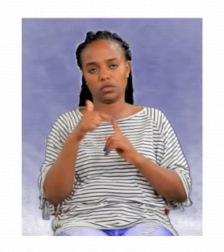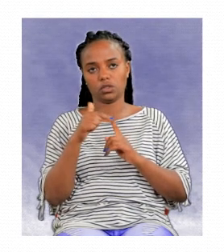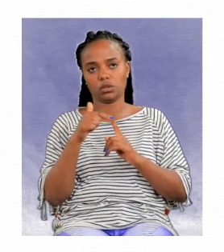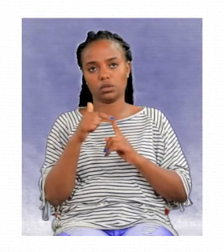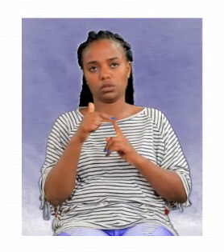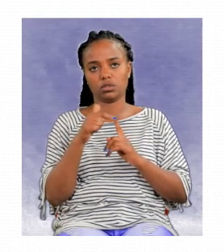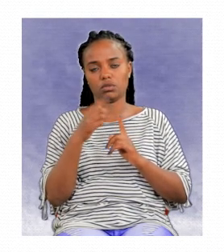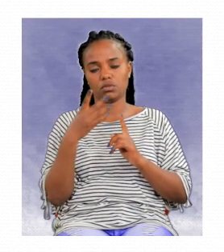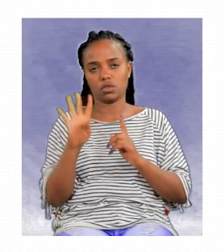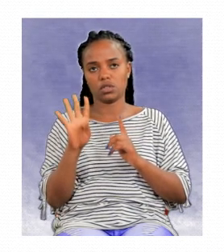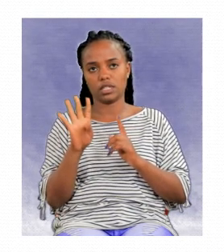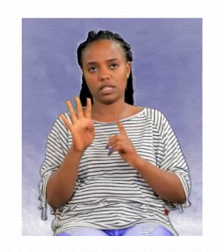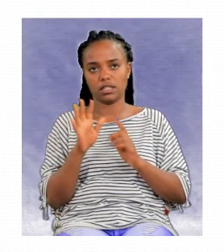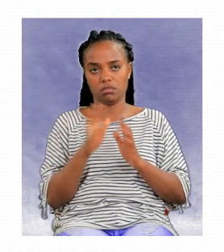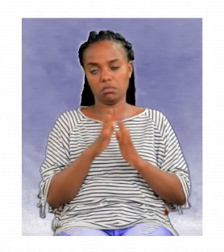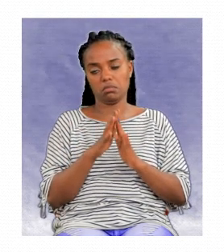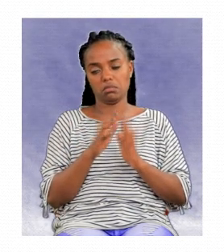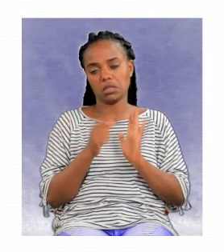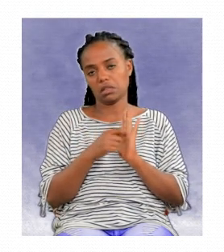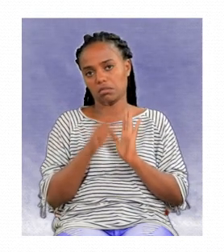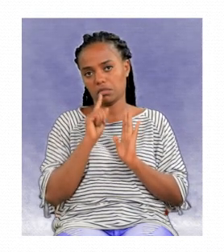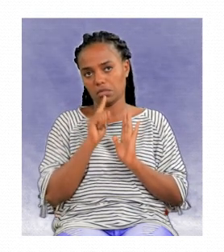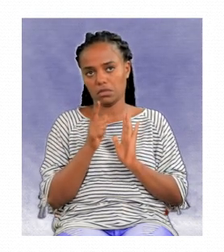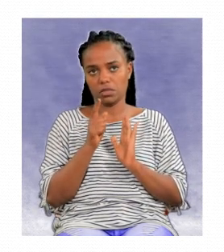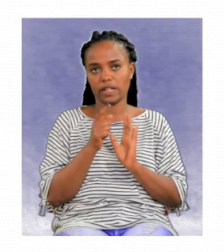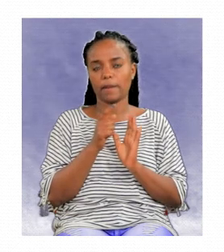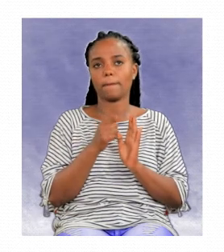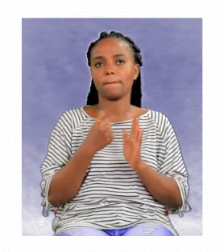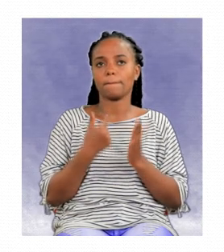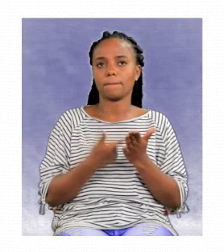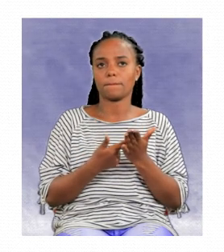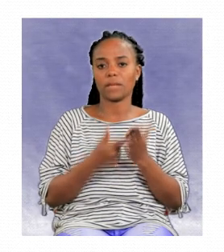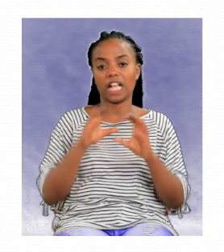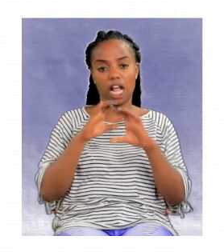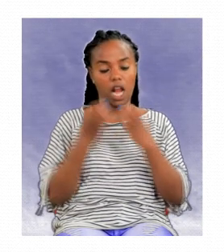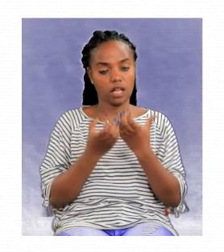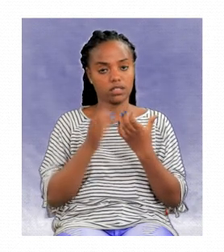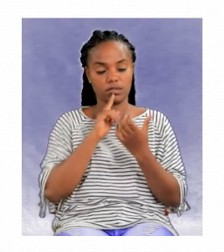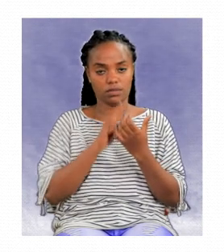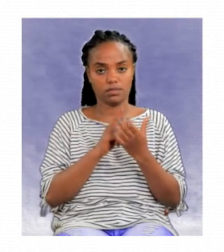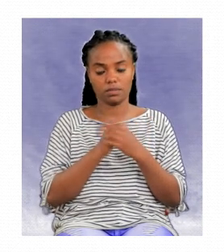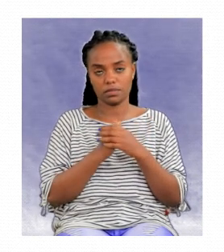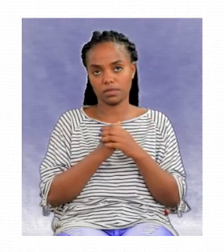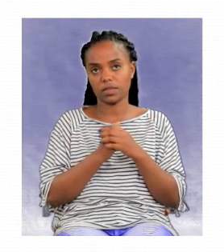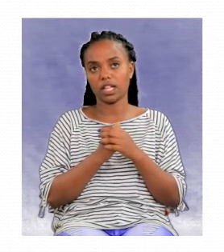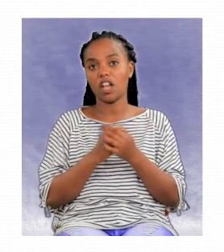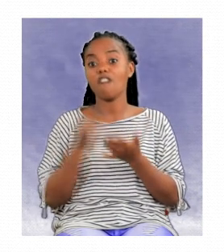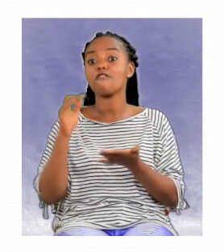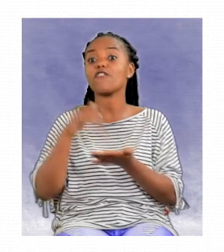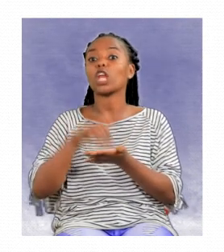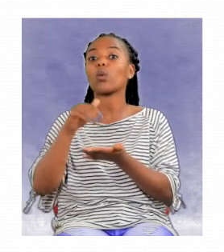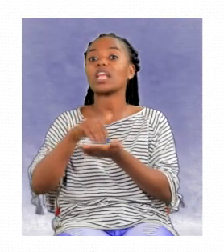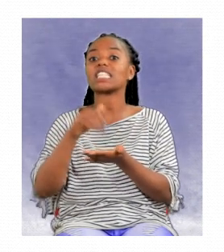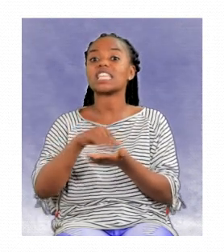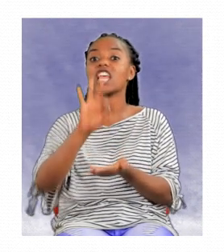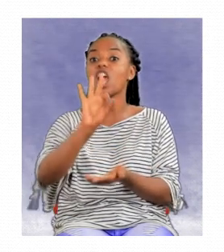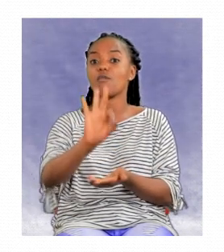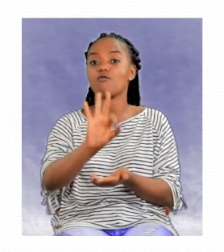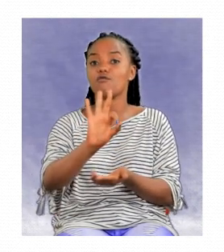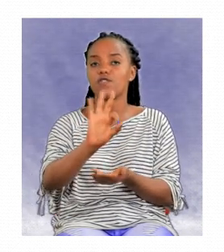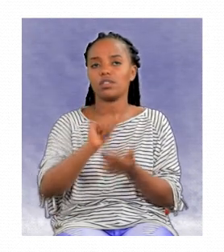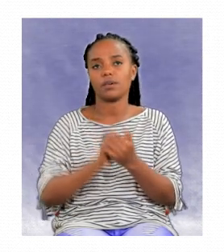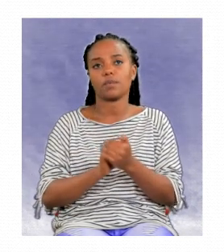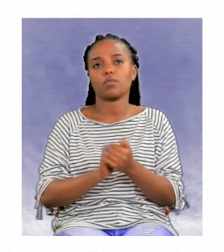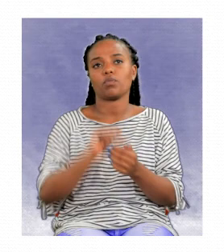14 and so on. If we have this end, here the class, this one is the class, and the frequency, assume this 2,